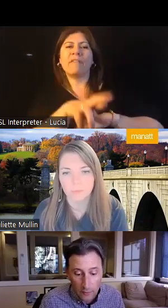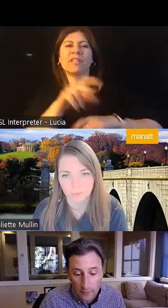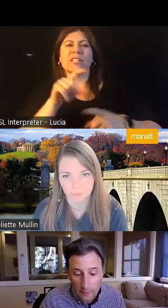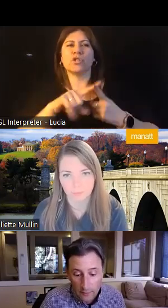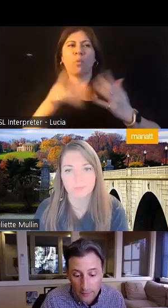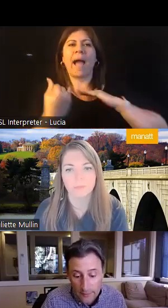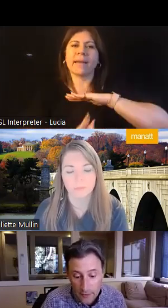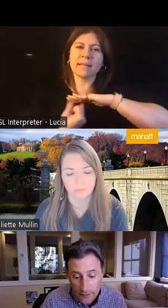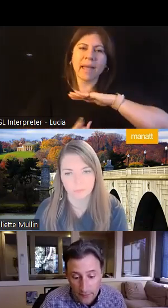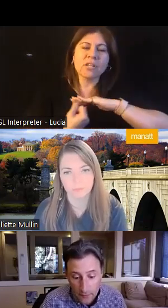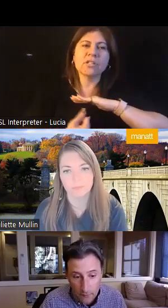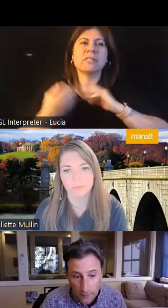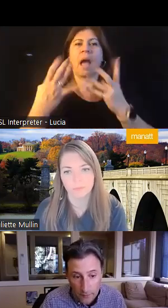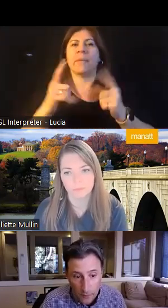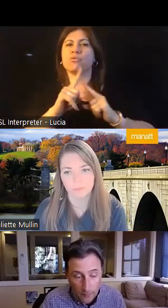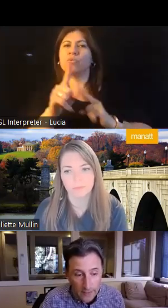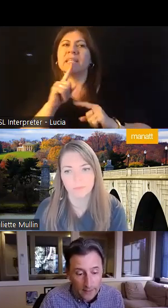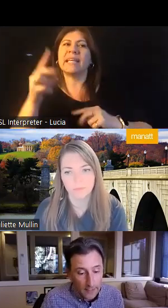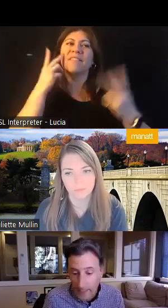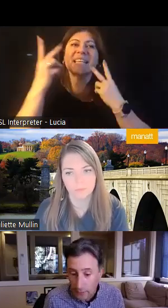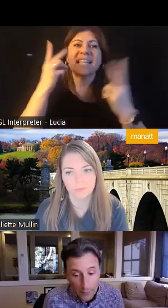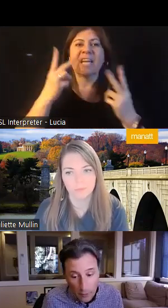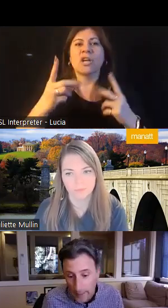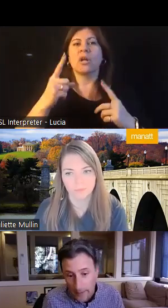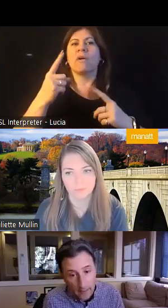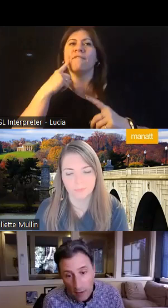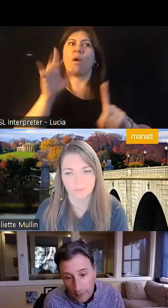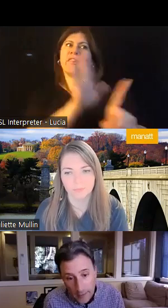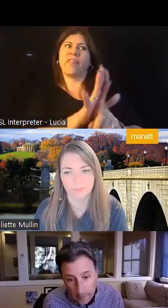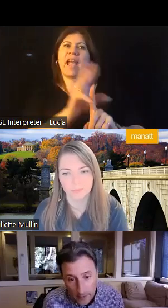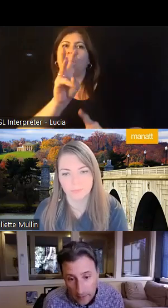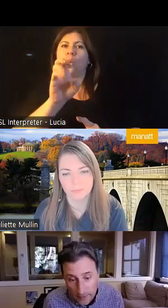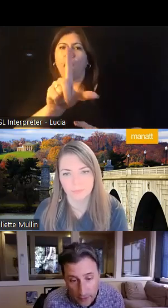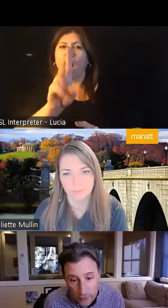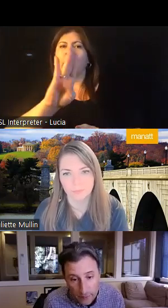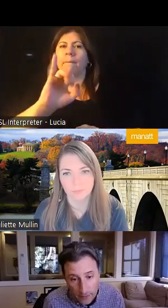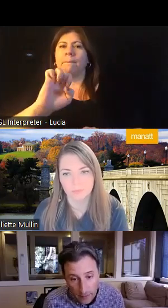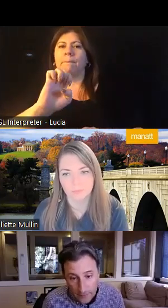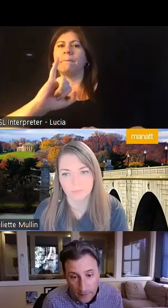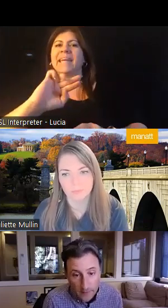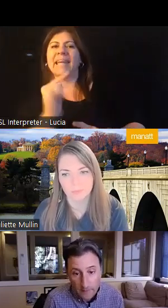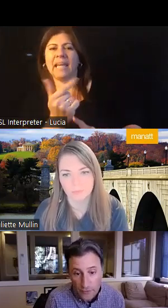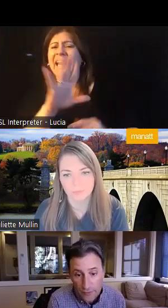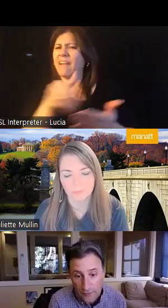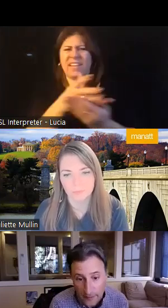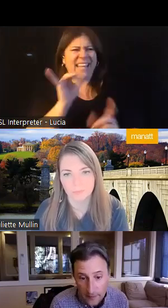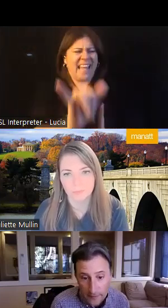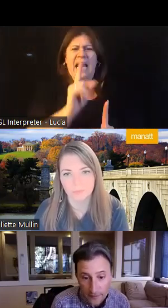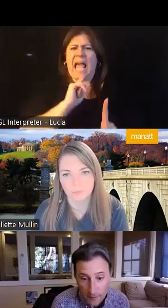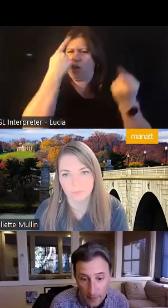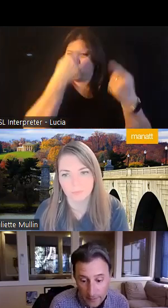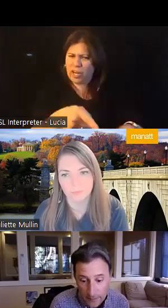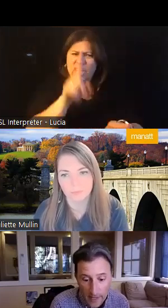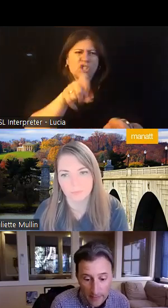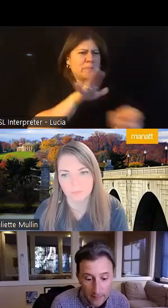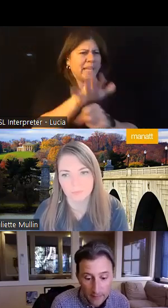important visitation is for resident well-being. And I agree with all that. And all that in and of itself should be enough to justify a